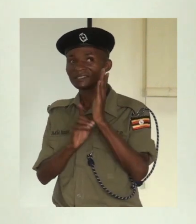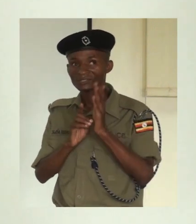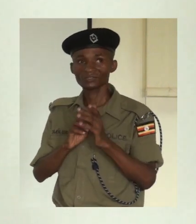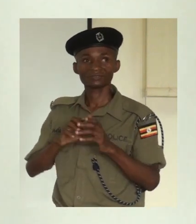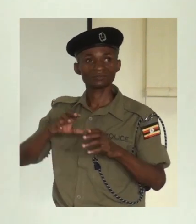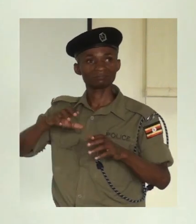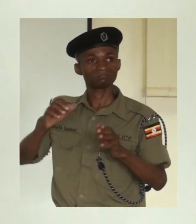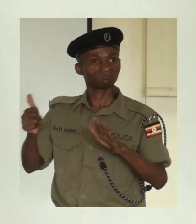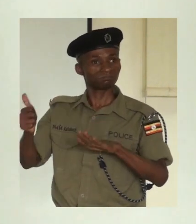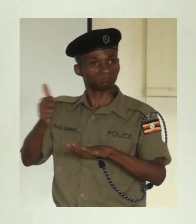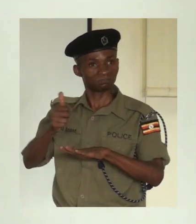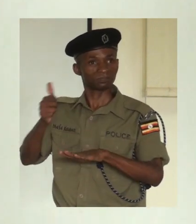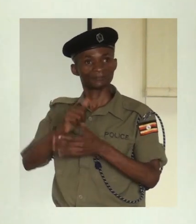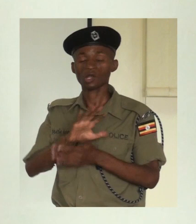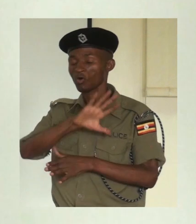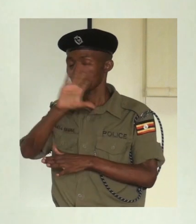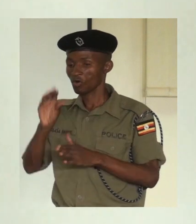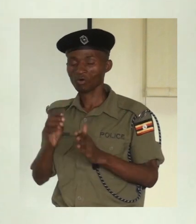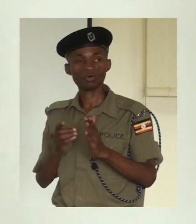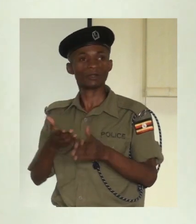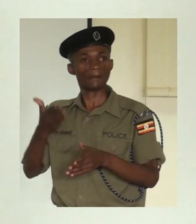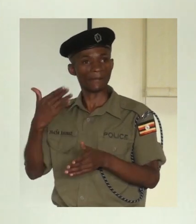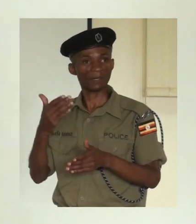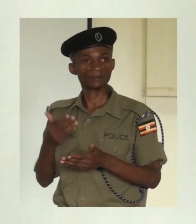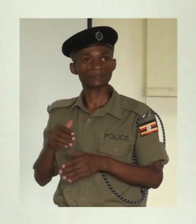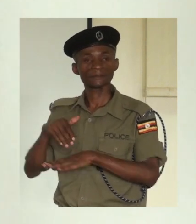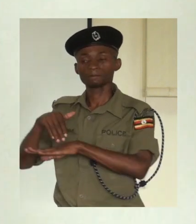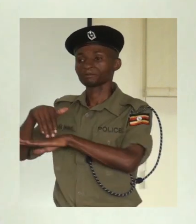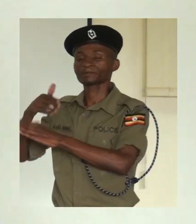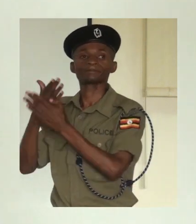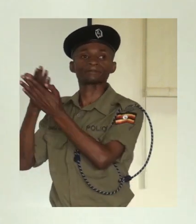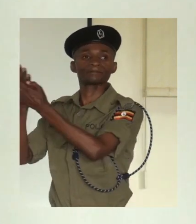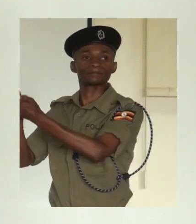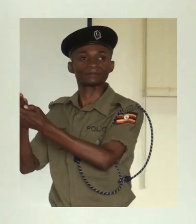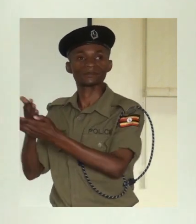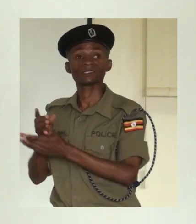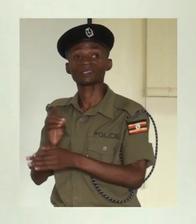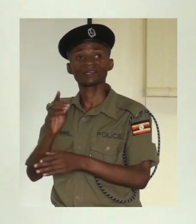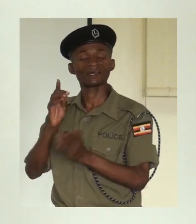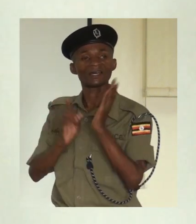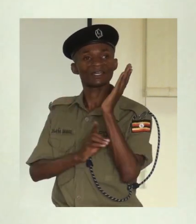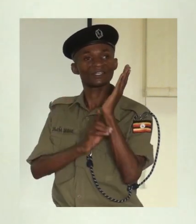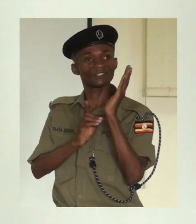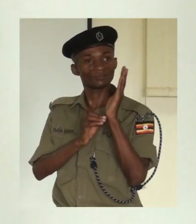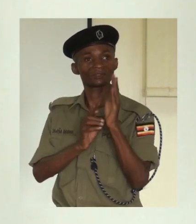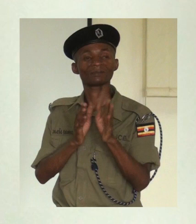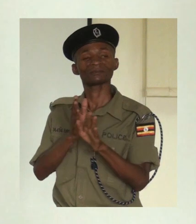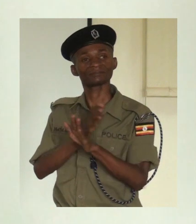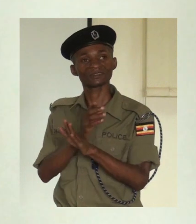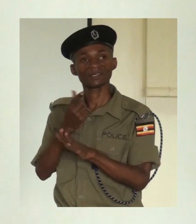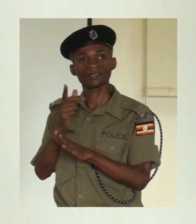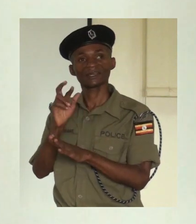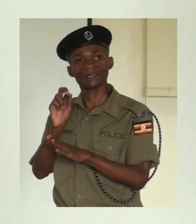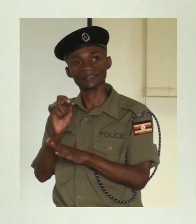recruitment. All the documents must be delivered to the district divisional headquarters not later than 18th